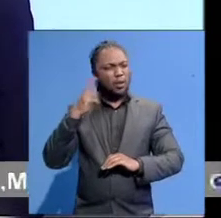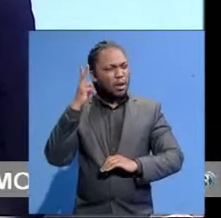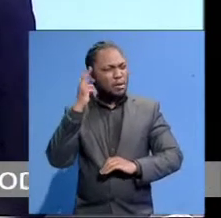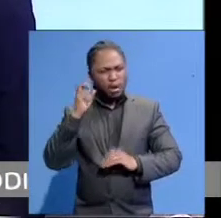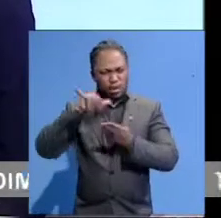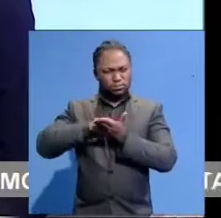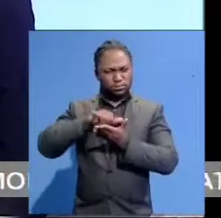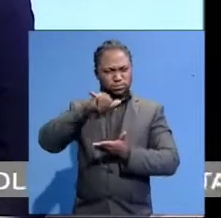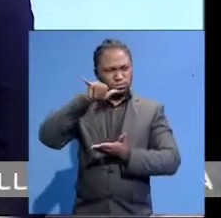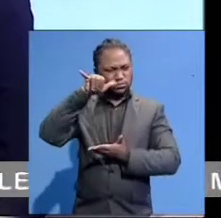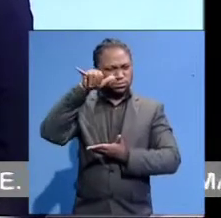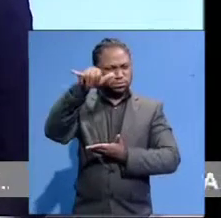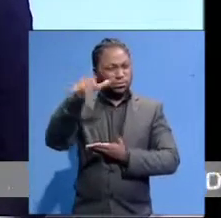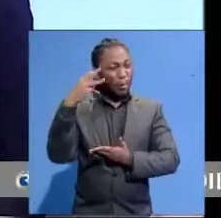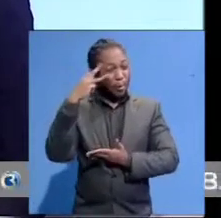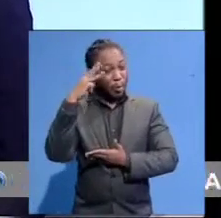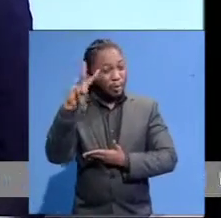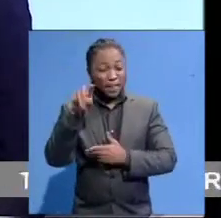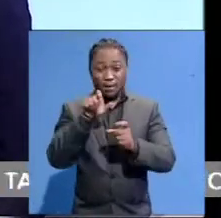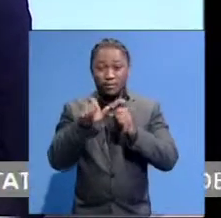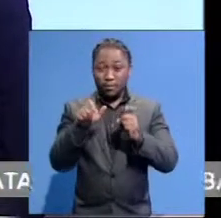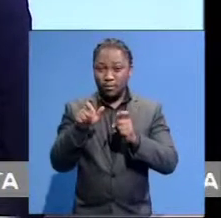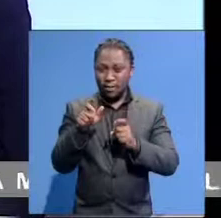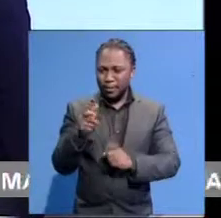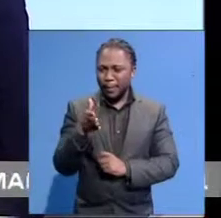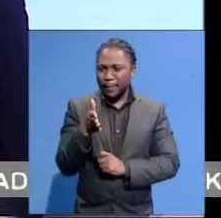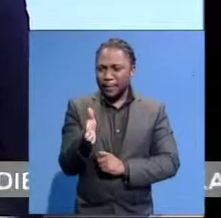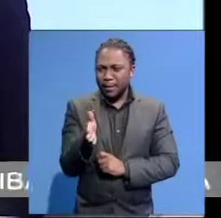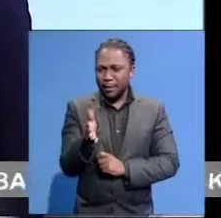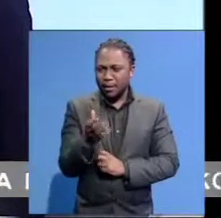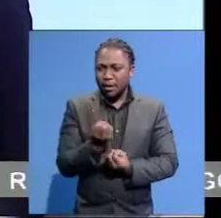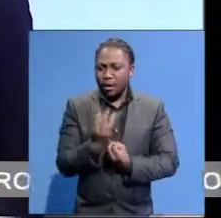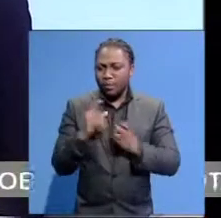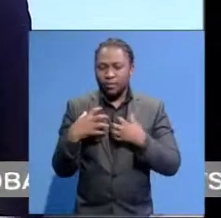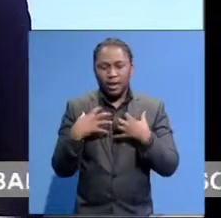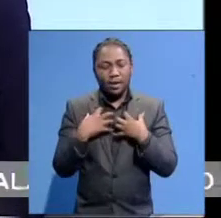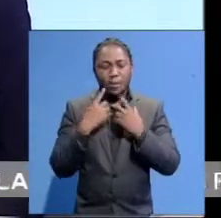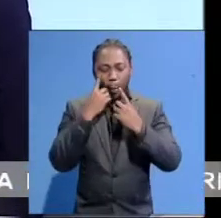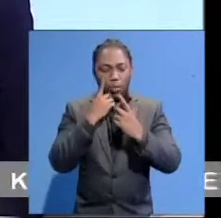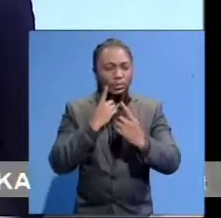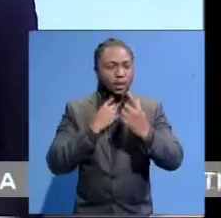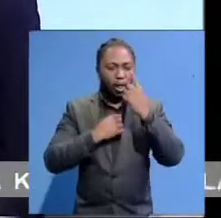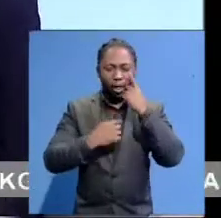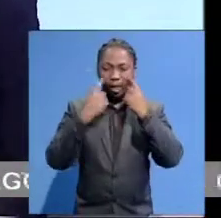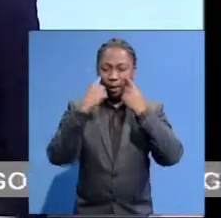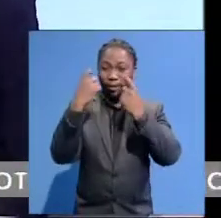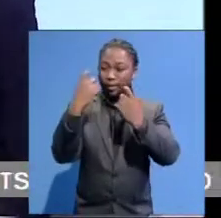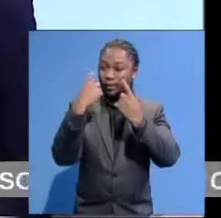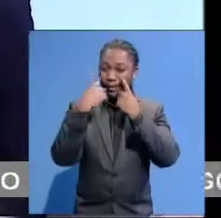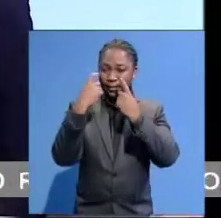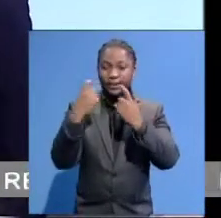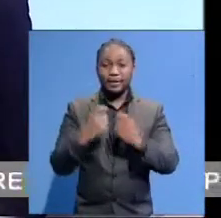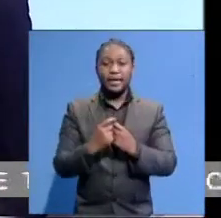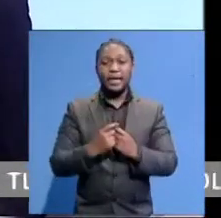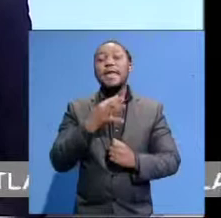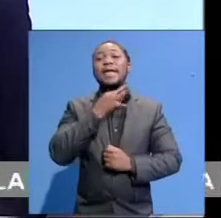Pretoria this morning. For those who were in close proximity, many of them were in tears. And it was very, very emotional. And like a British newspaper aptly